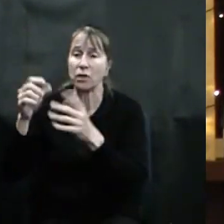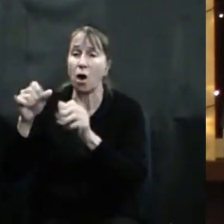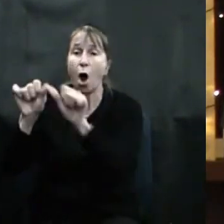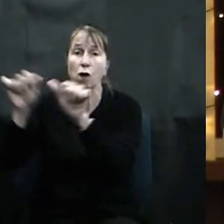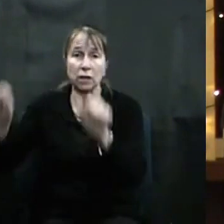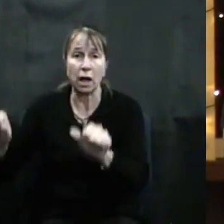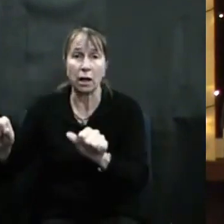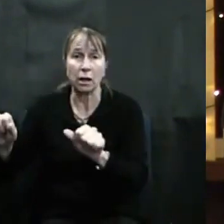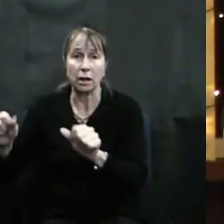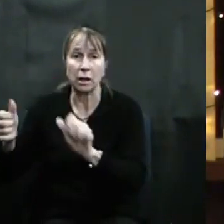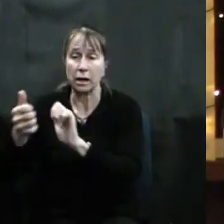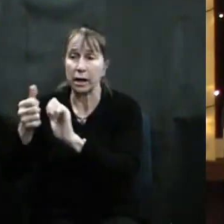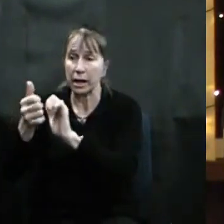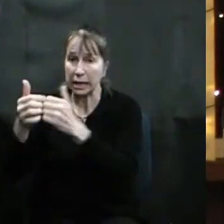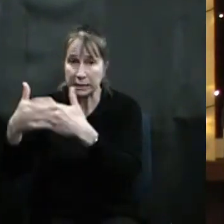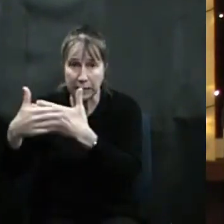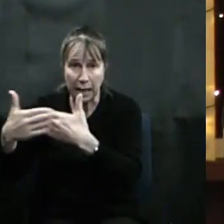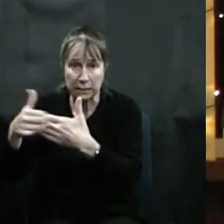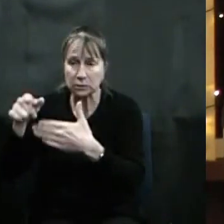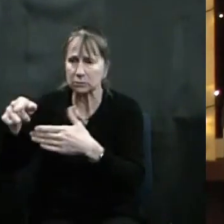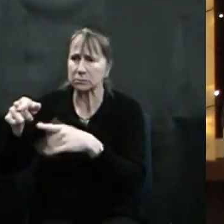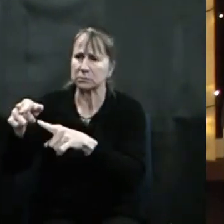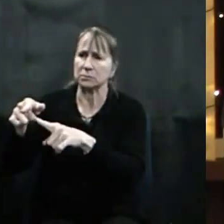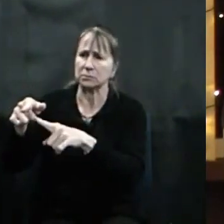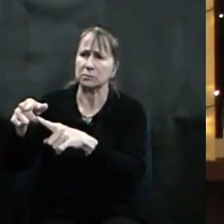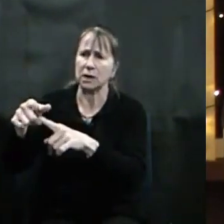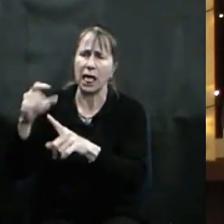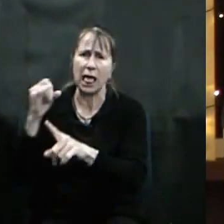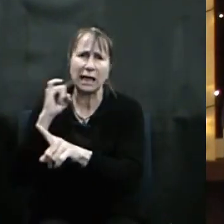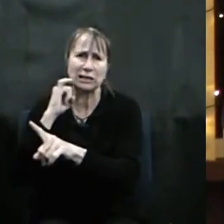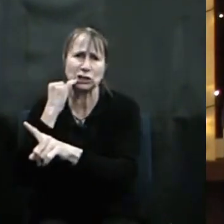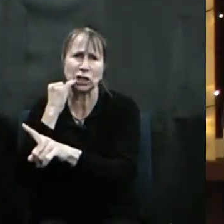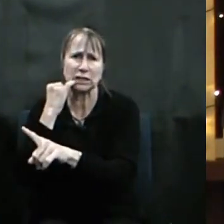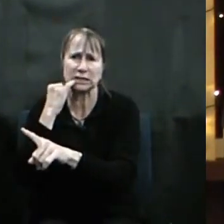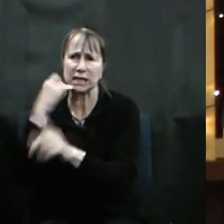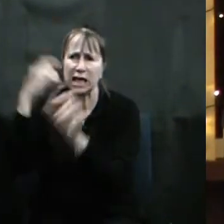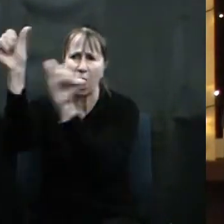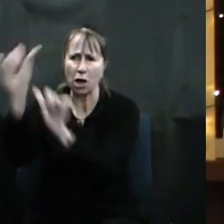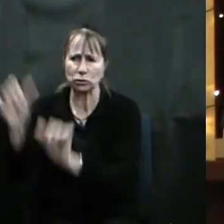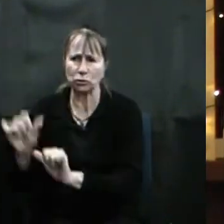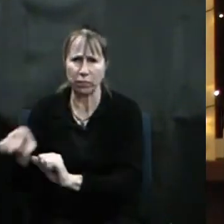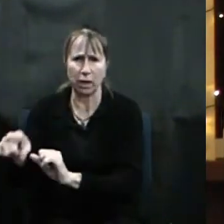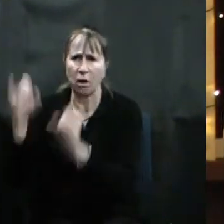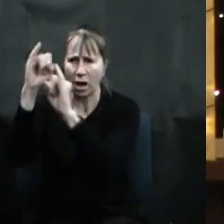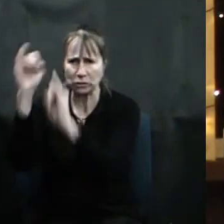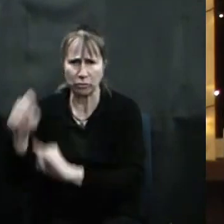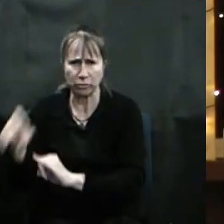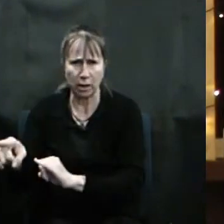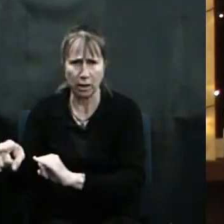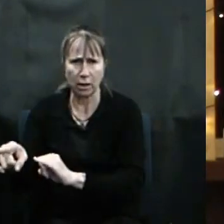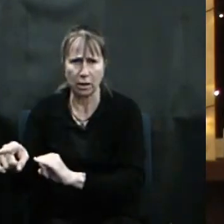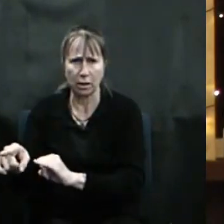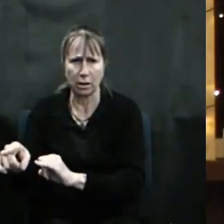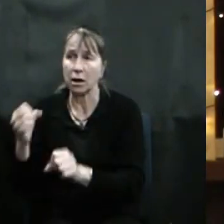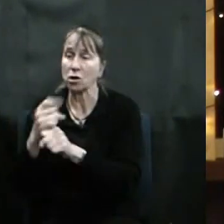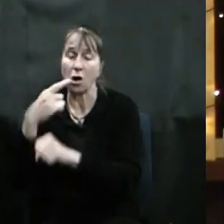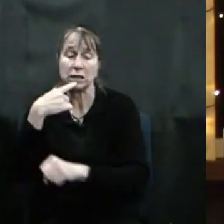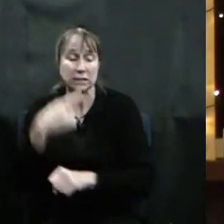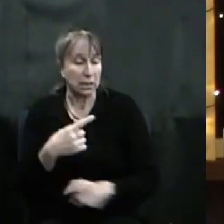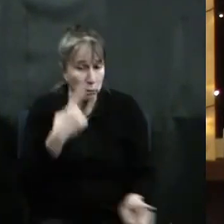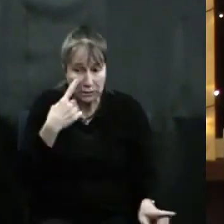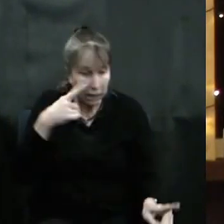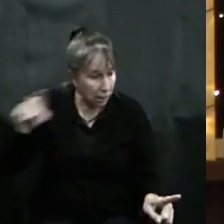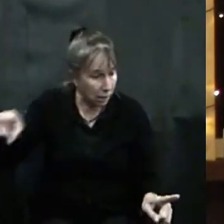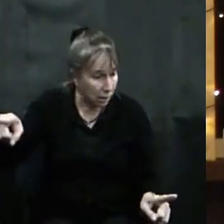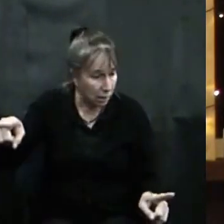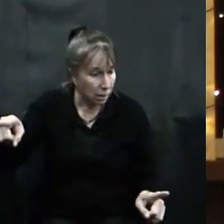jealousy. And he said to me, son of man, do you see what they're doing? The great abominations that the house of